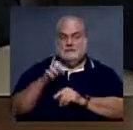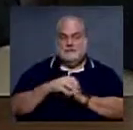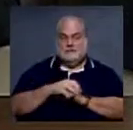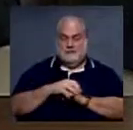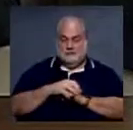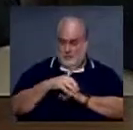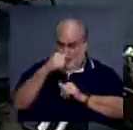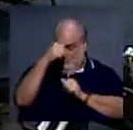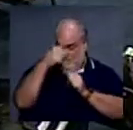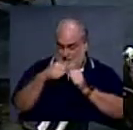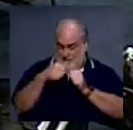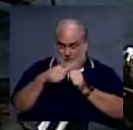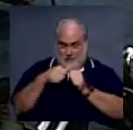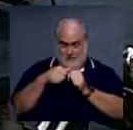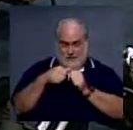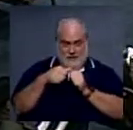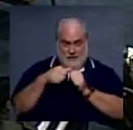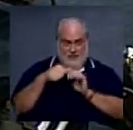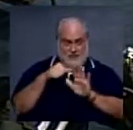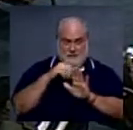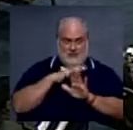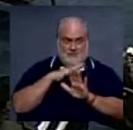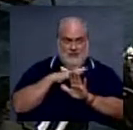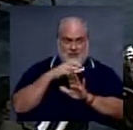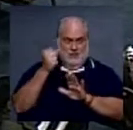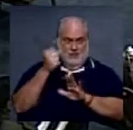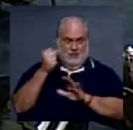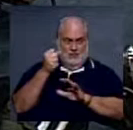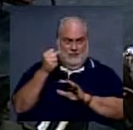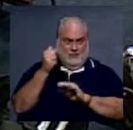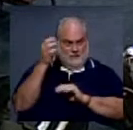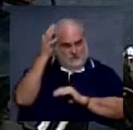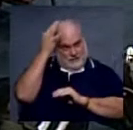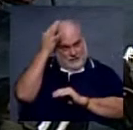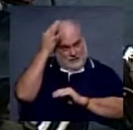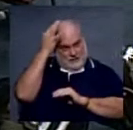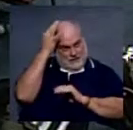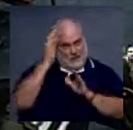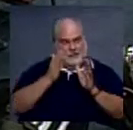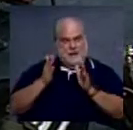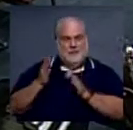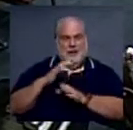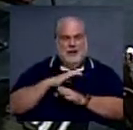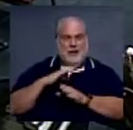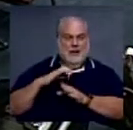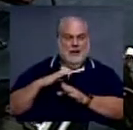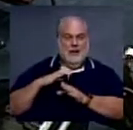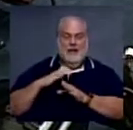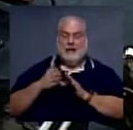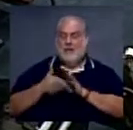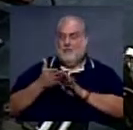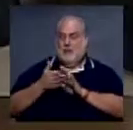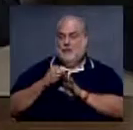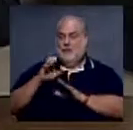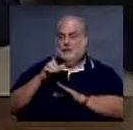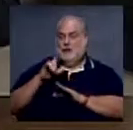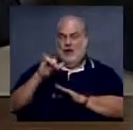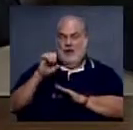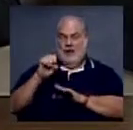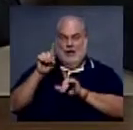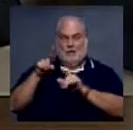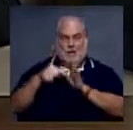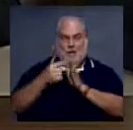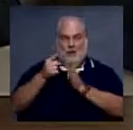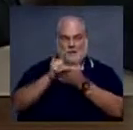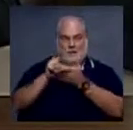Tony, do you recall? If he doesn't, let's defer it until. Well, the Planning Commission. I can tell you it operates because Charlie goes there about once a week,